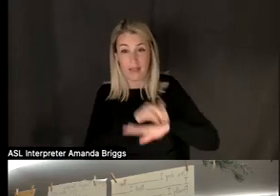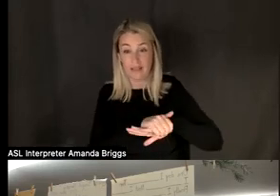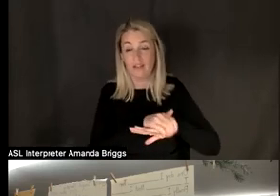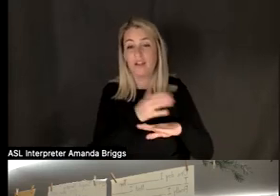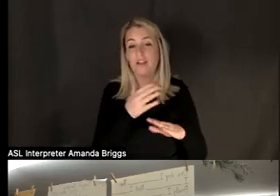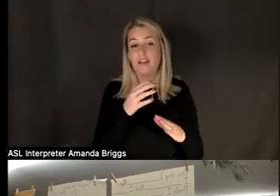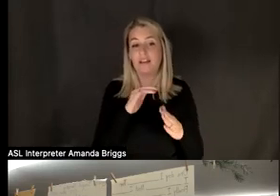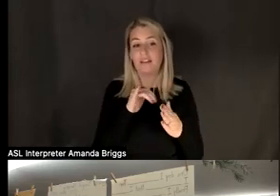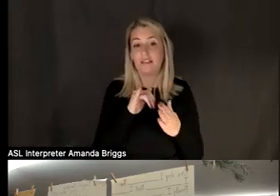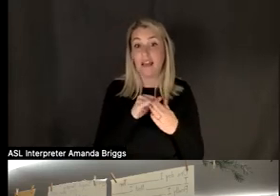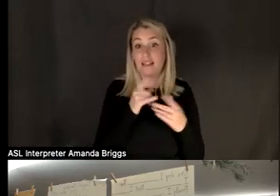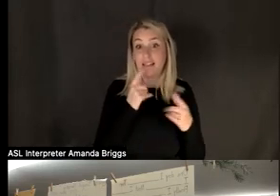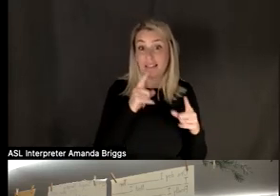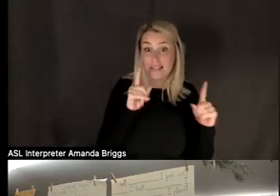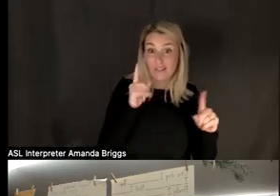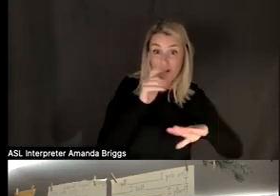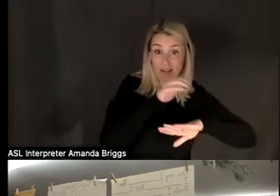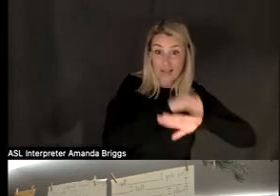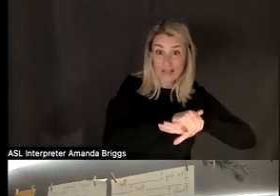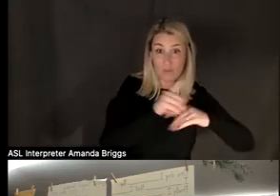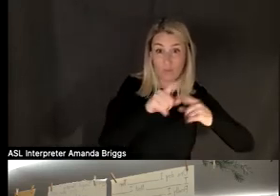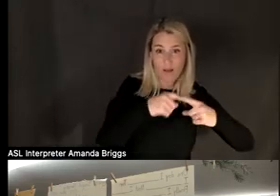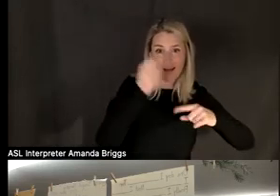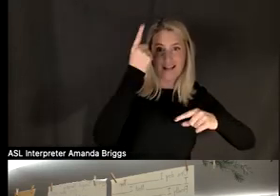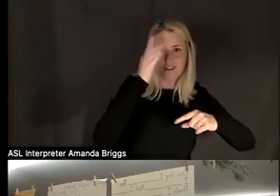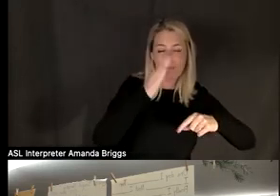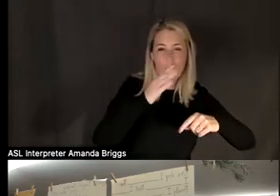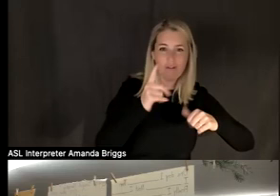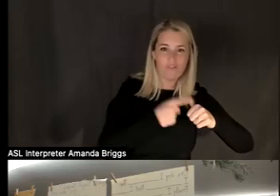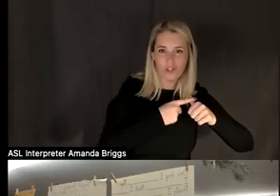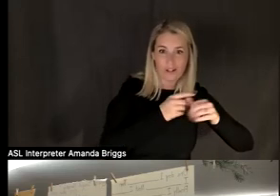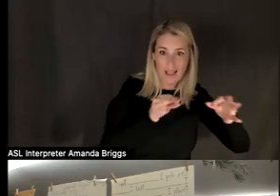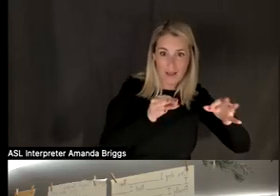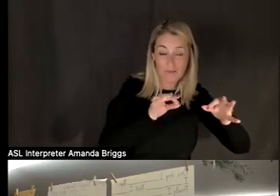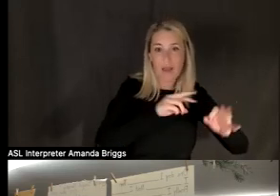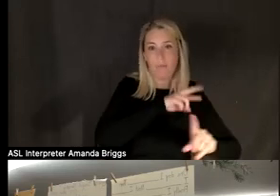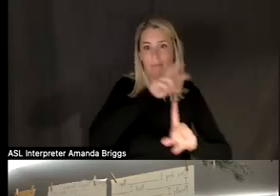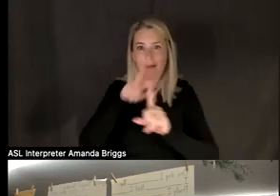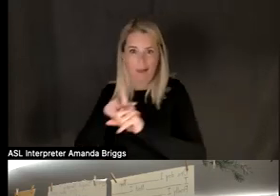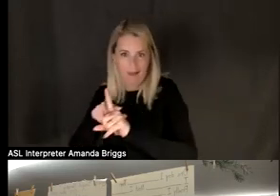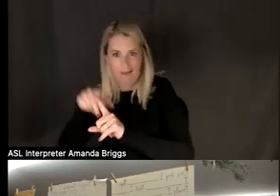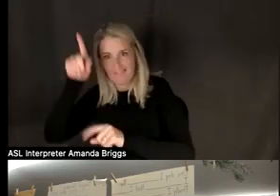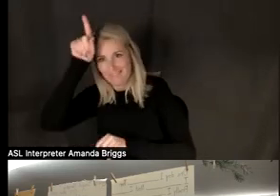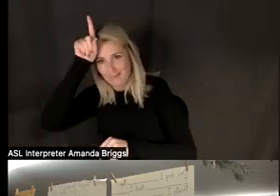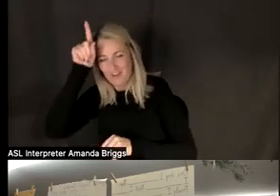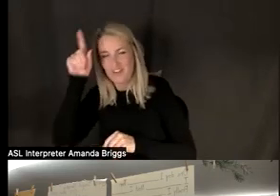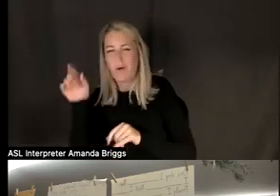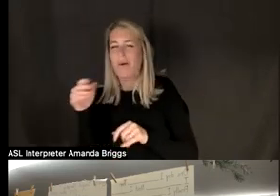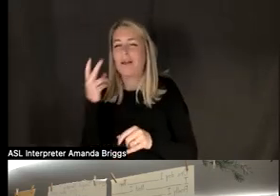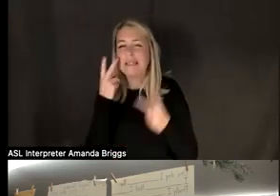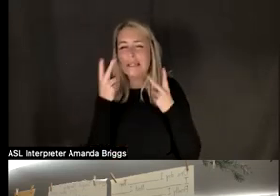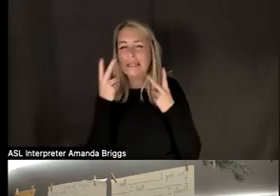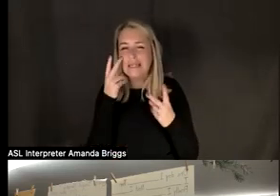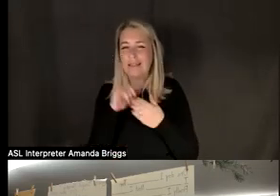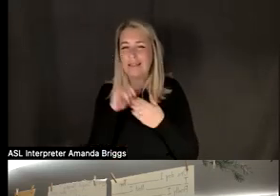the English side when it clicks for your native language, then you can apply that knowledge for the English. So we're starting to see that same uptrending on